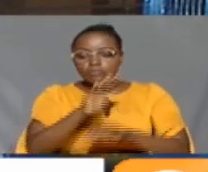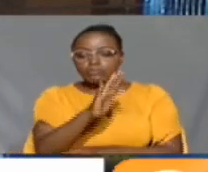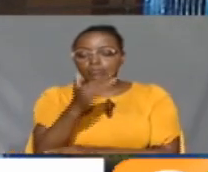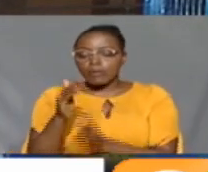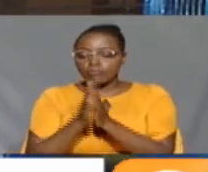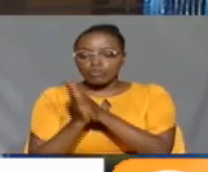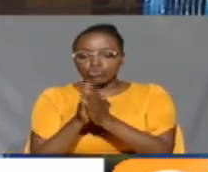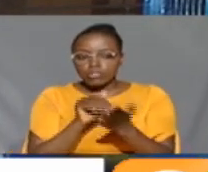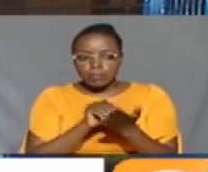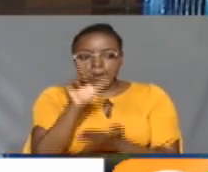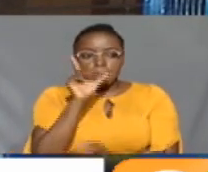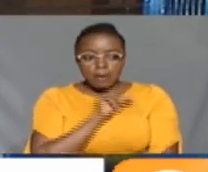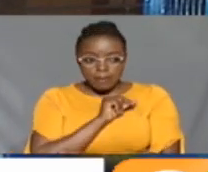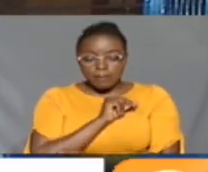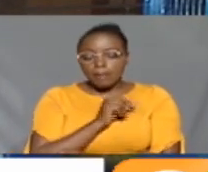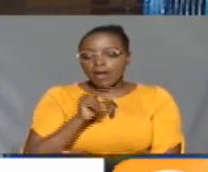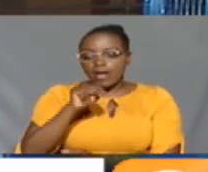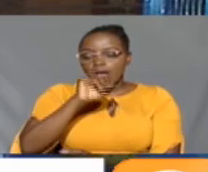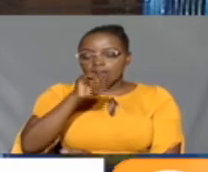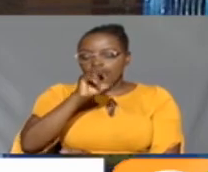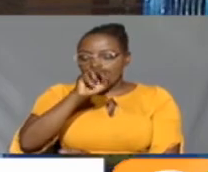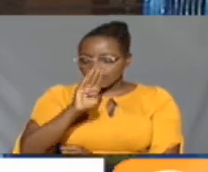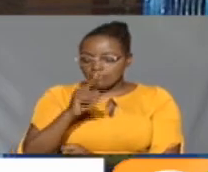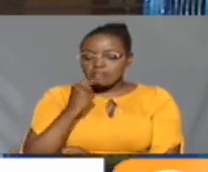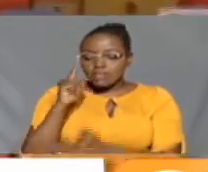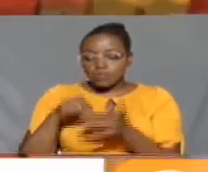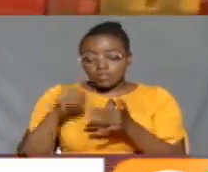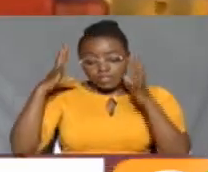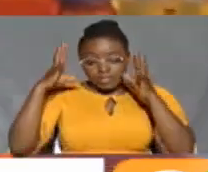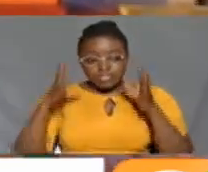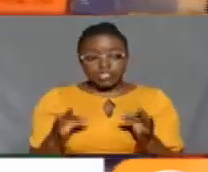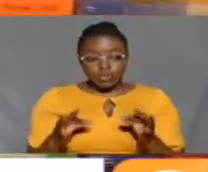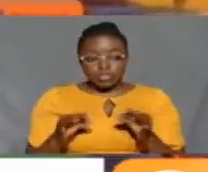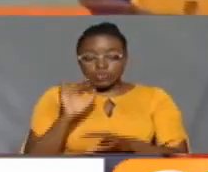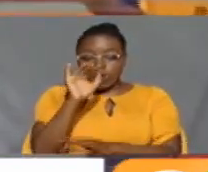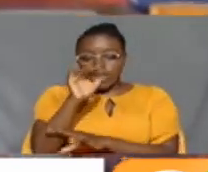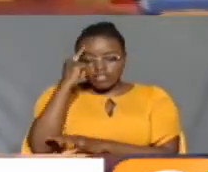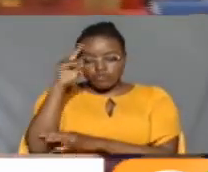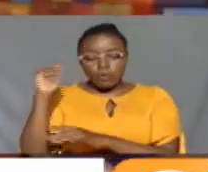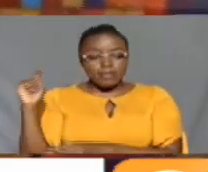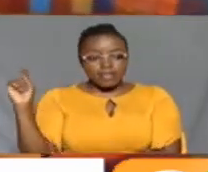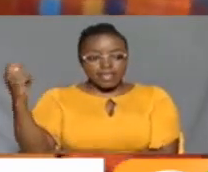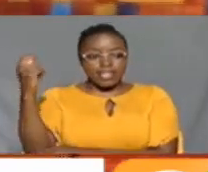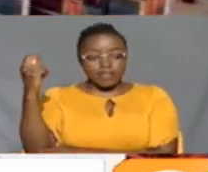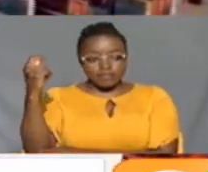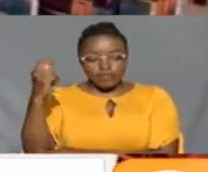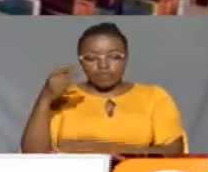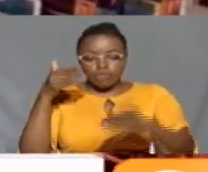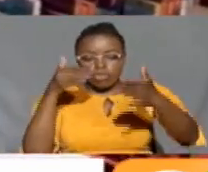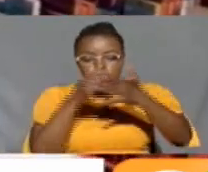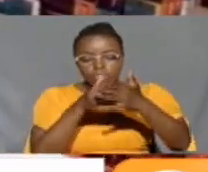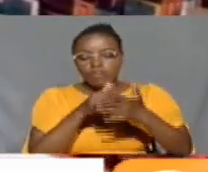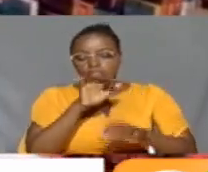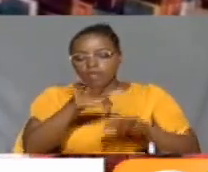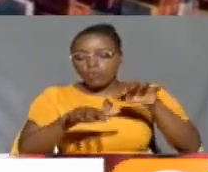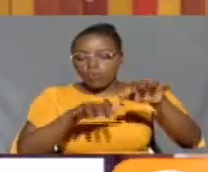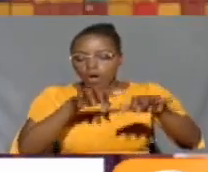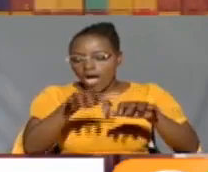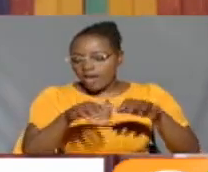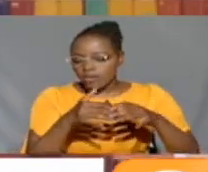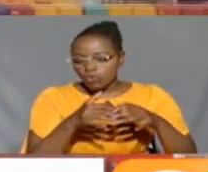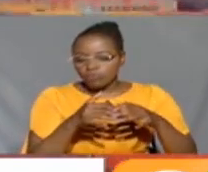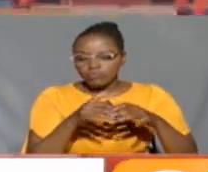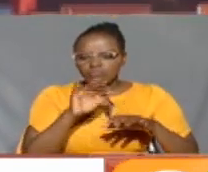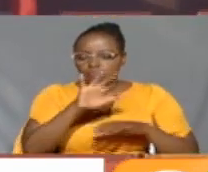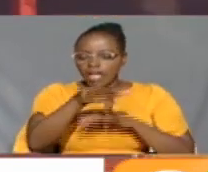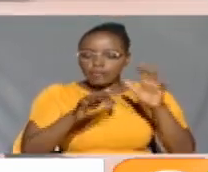newsrooms, Tourism Cabinet Secretary Najib Balala said that the move was in line with calls from Kenya for the ban of the wildlife trade. Balala also